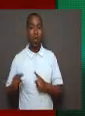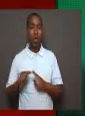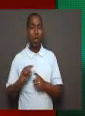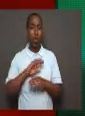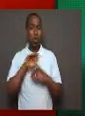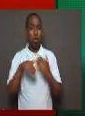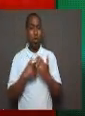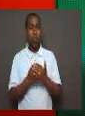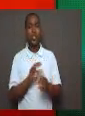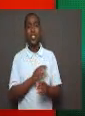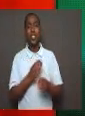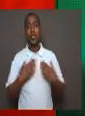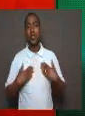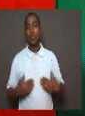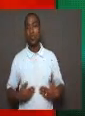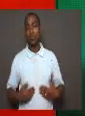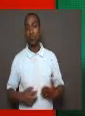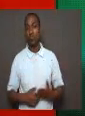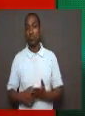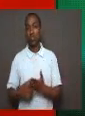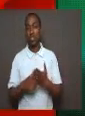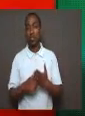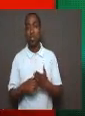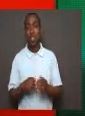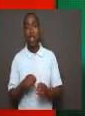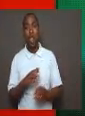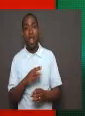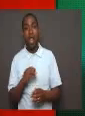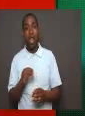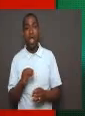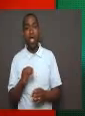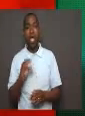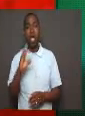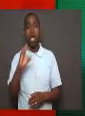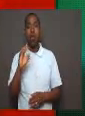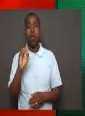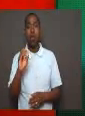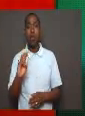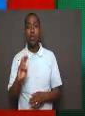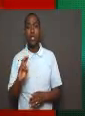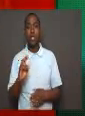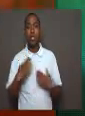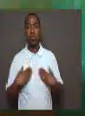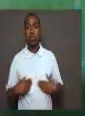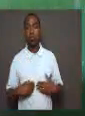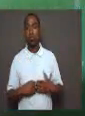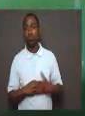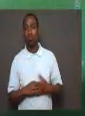body, and they carry away carbon dioxide.